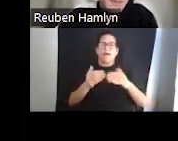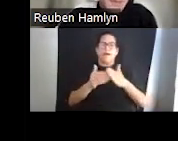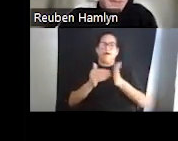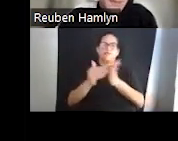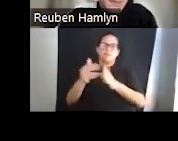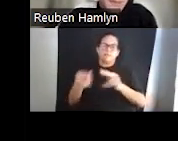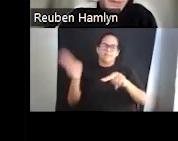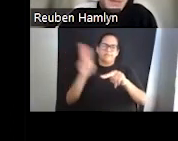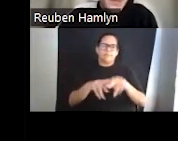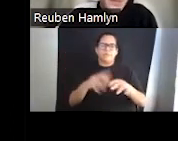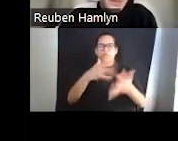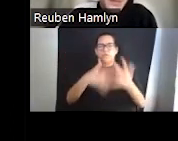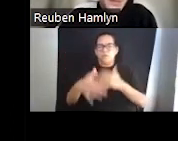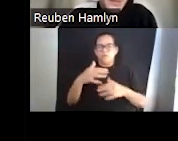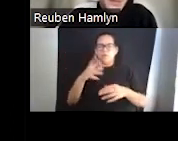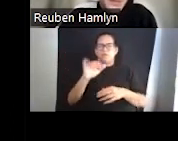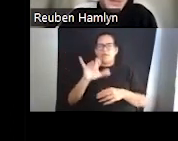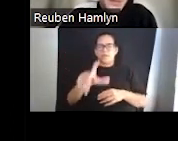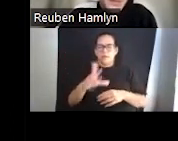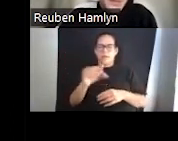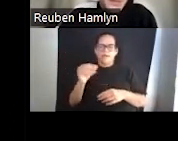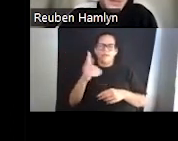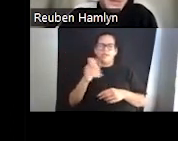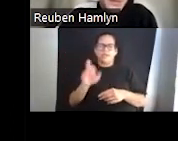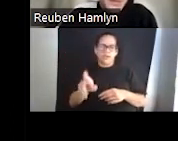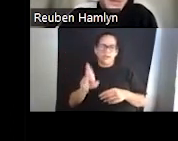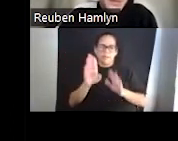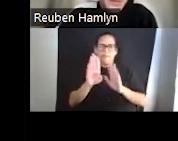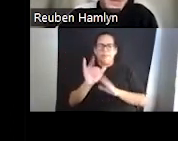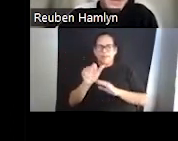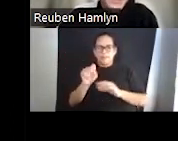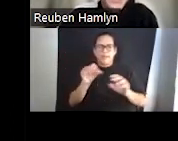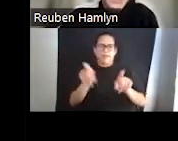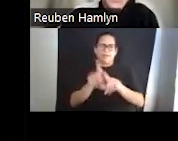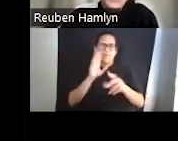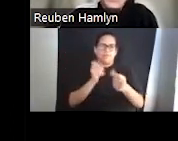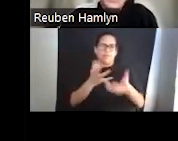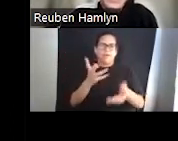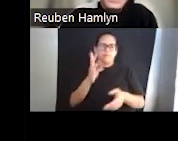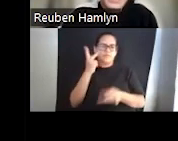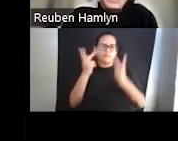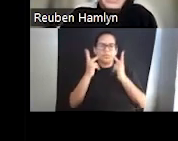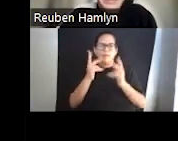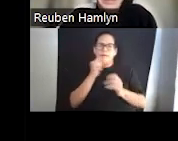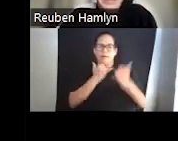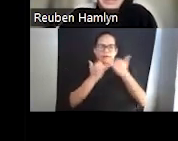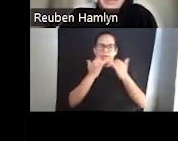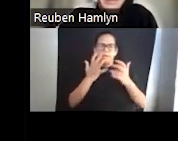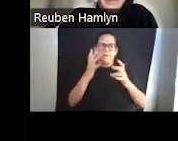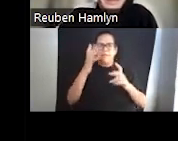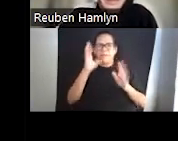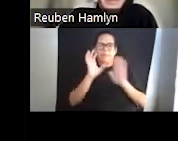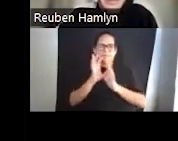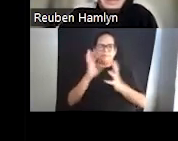social, racial, and gender biases, and also produce visual errors, right? That sometimes depict deformed bodies.